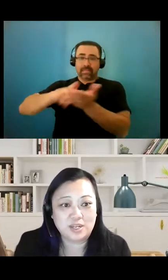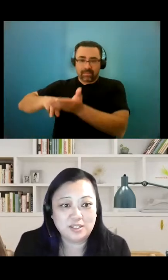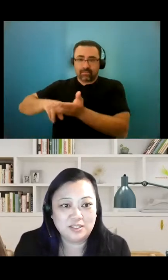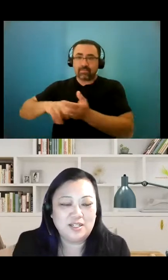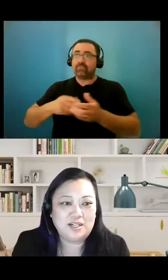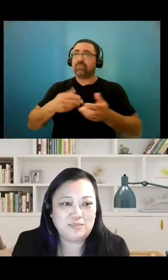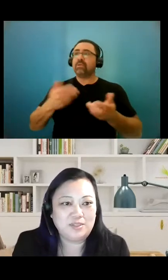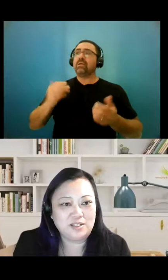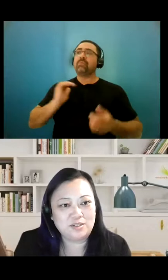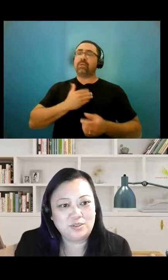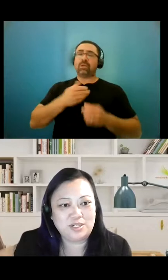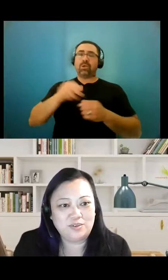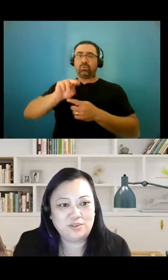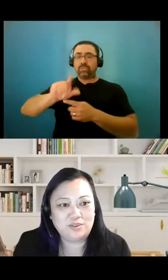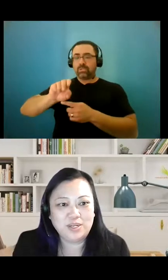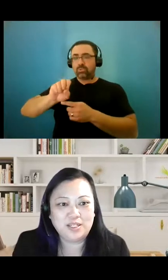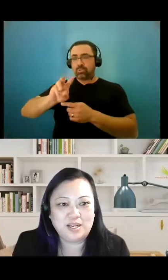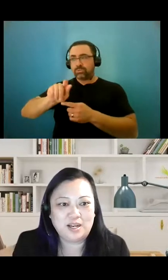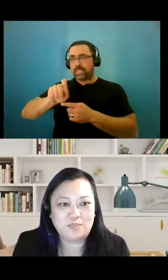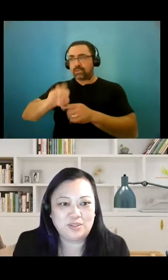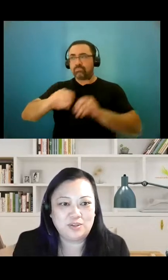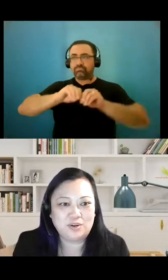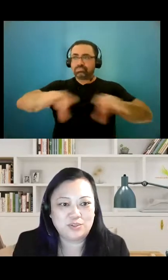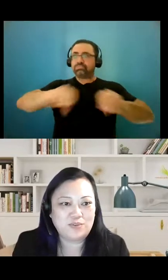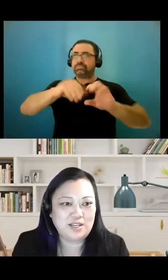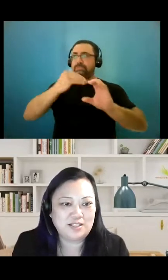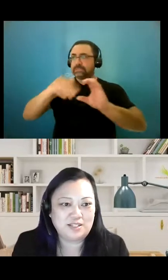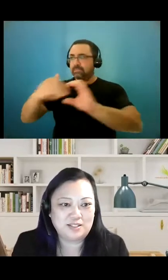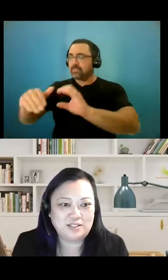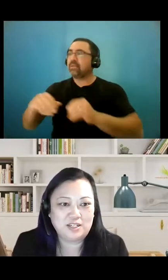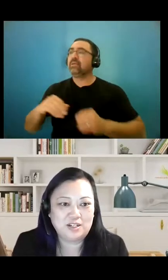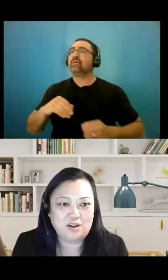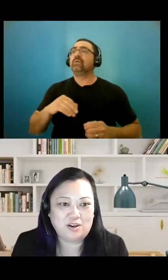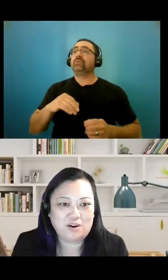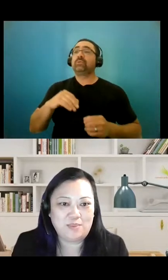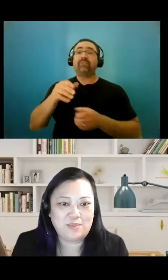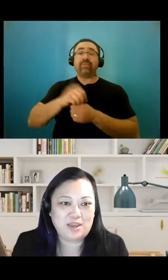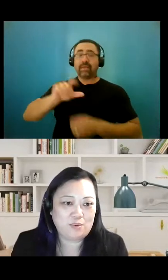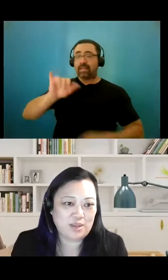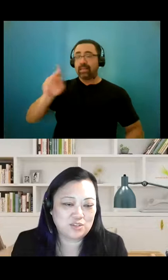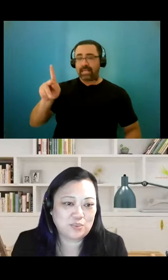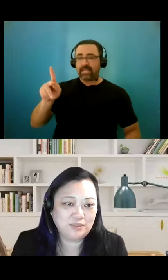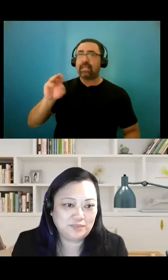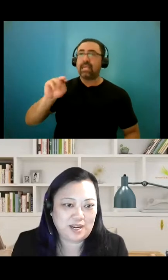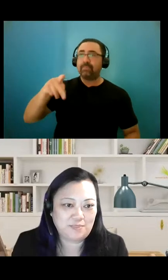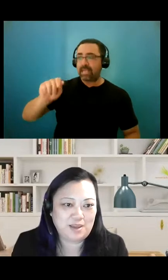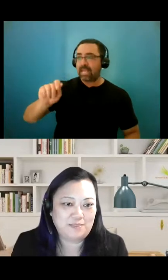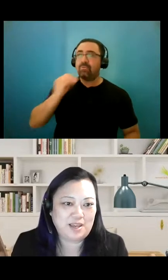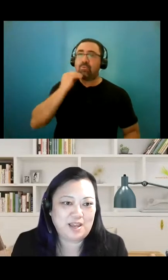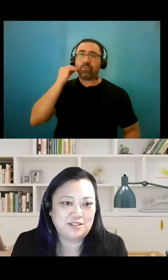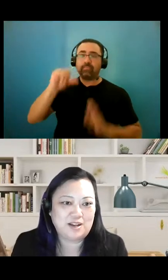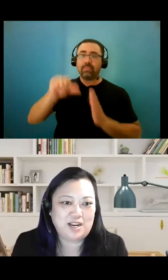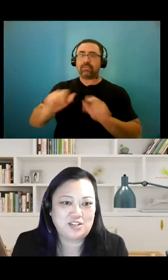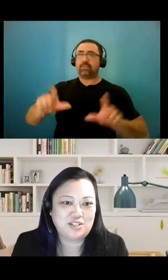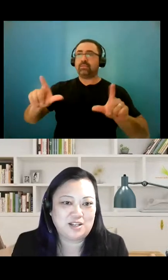Engage newsletter. The link is included here in the PowerPoint, but you can also find the link on our MPA homepage as well at